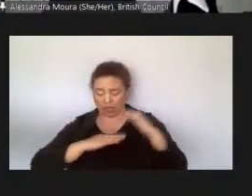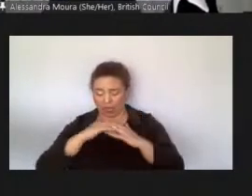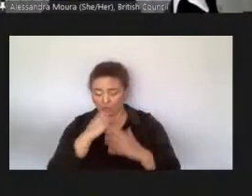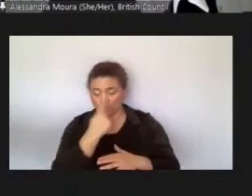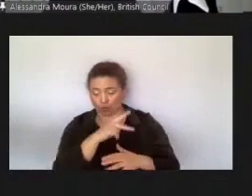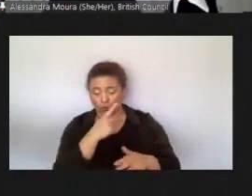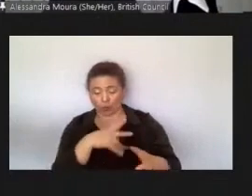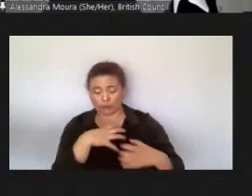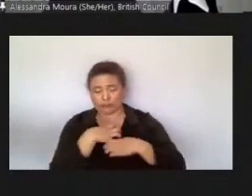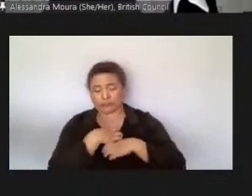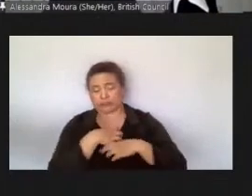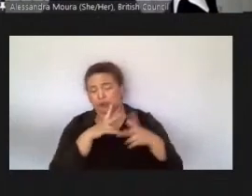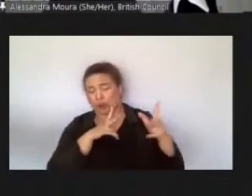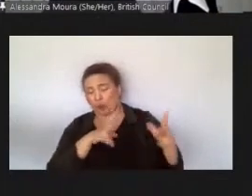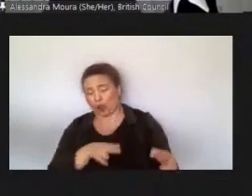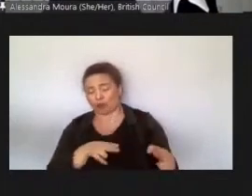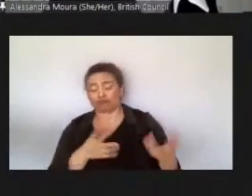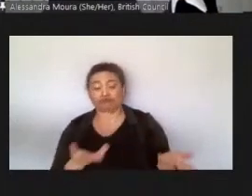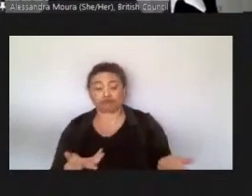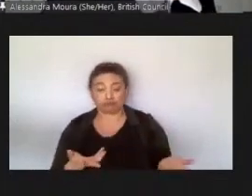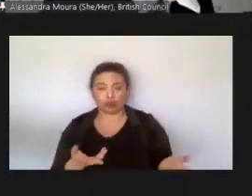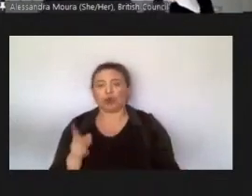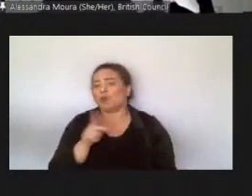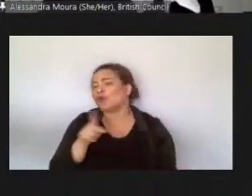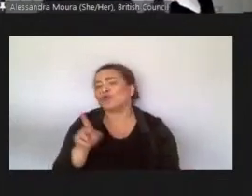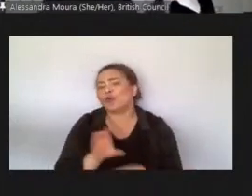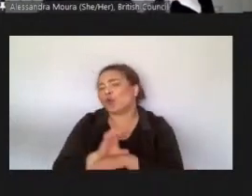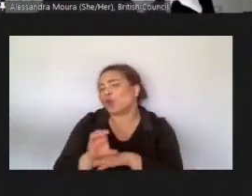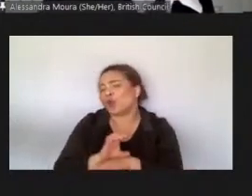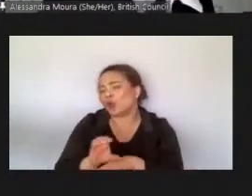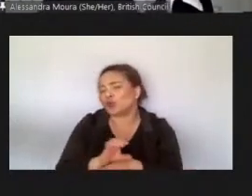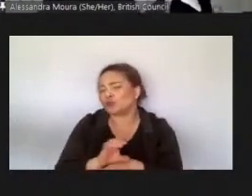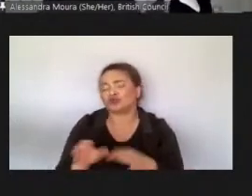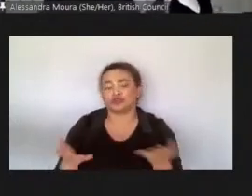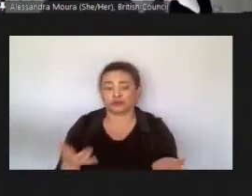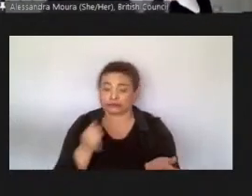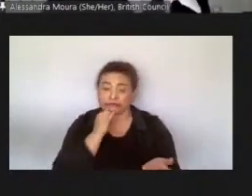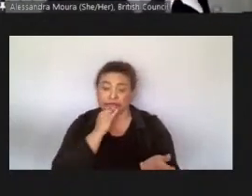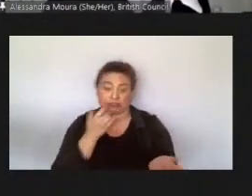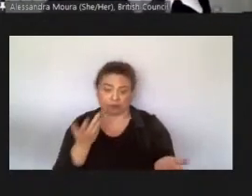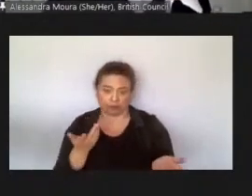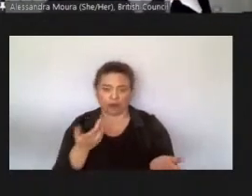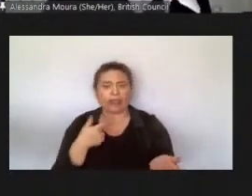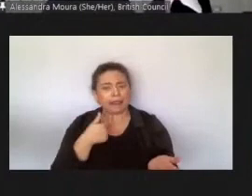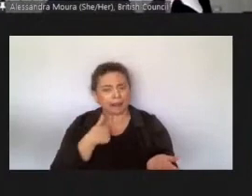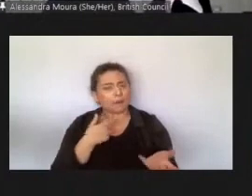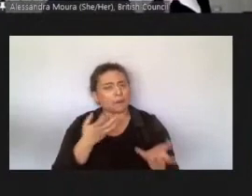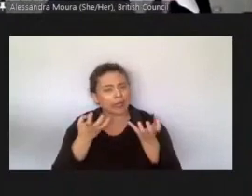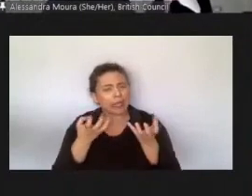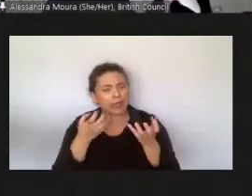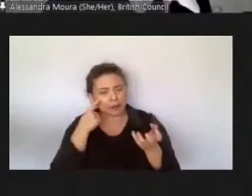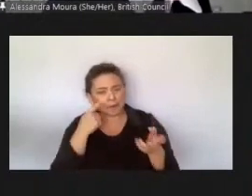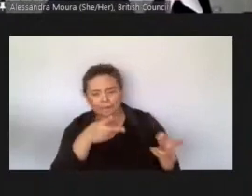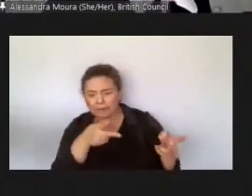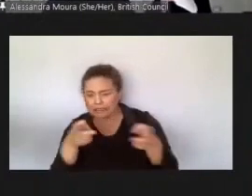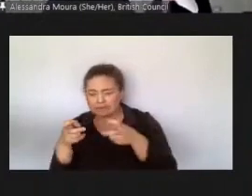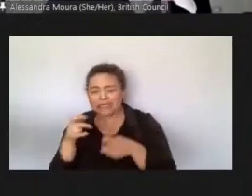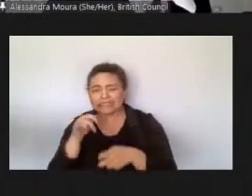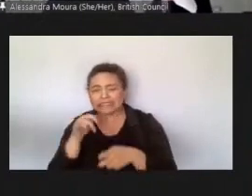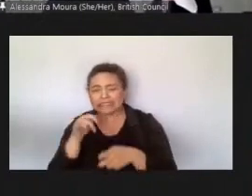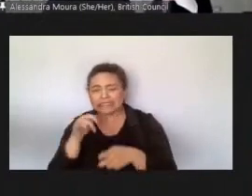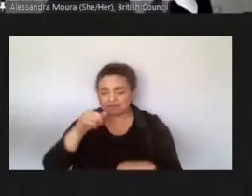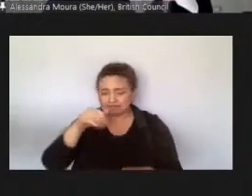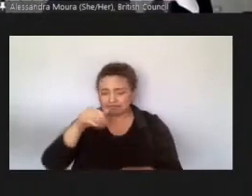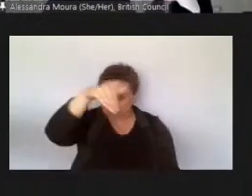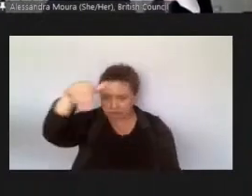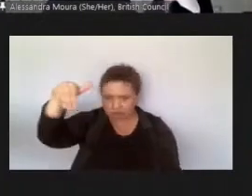course. And can anyone out there identify a process that can lead to